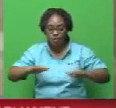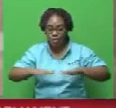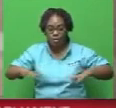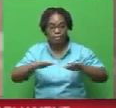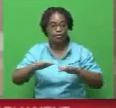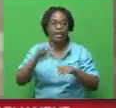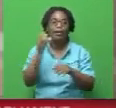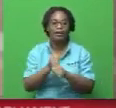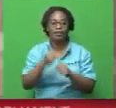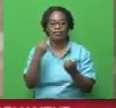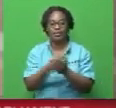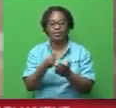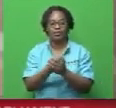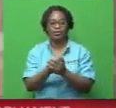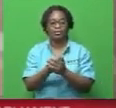road,